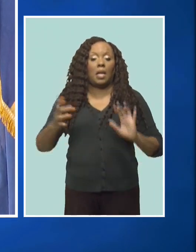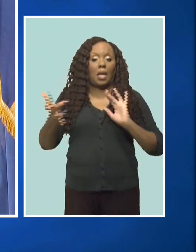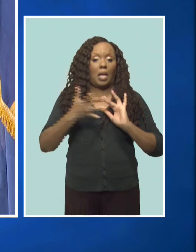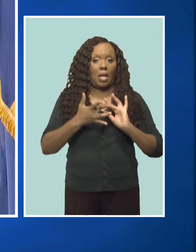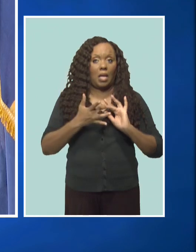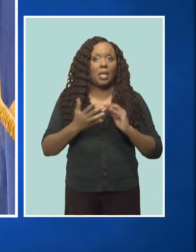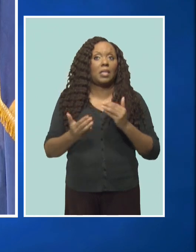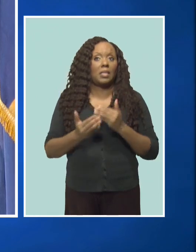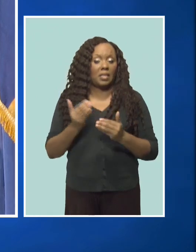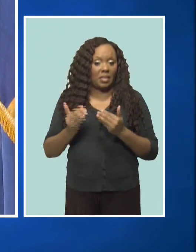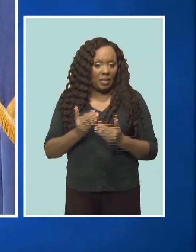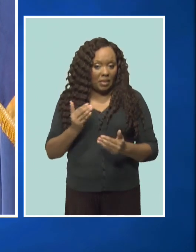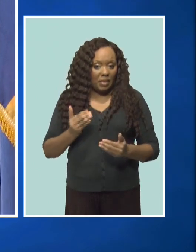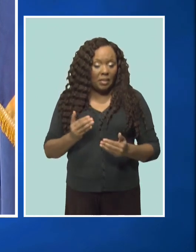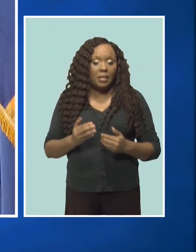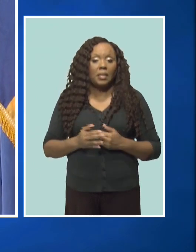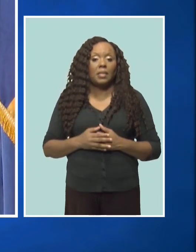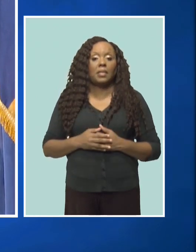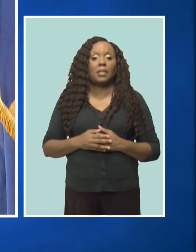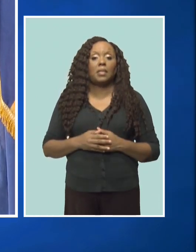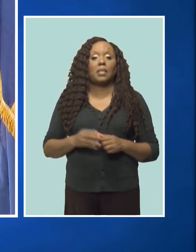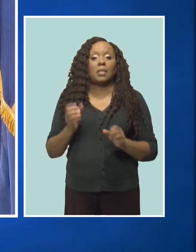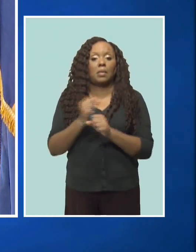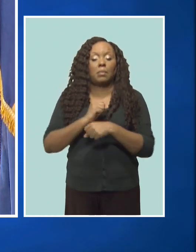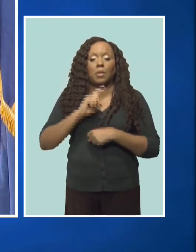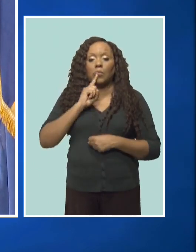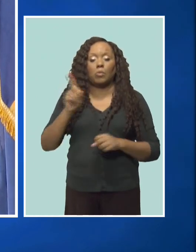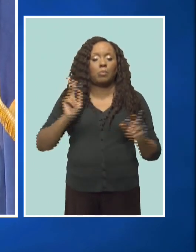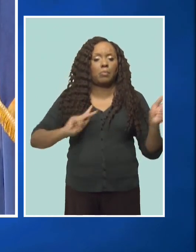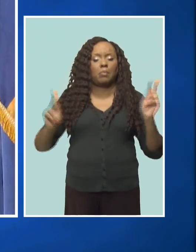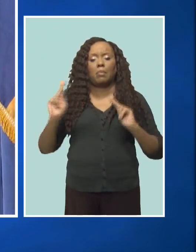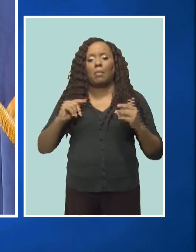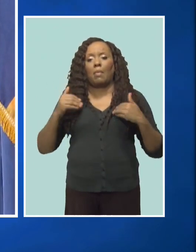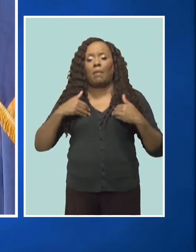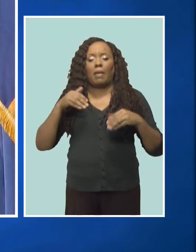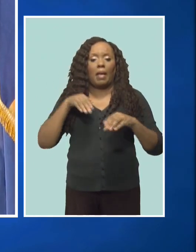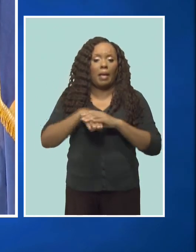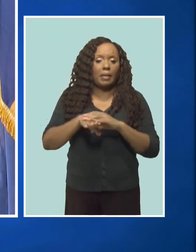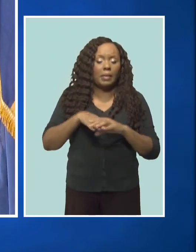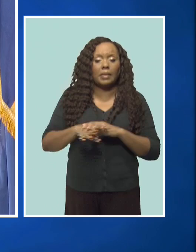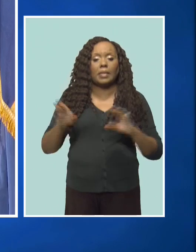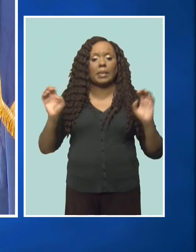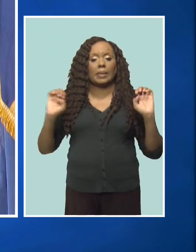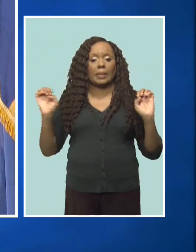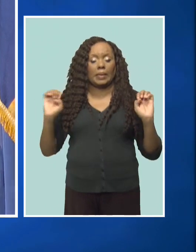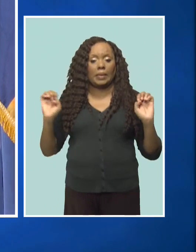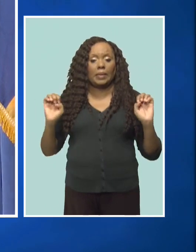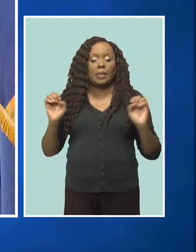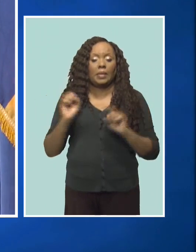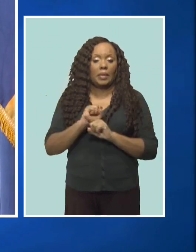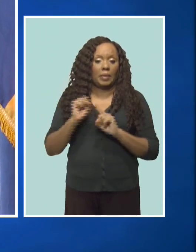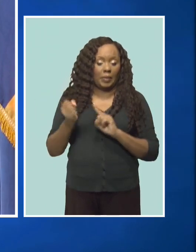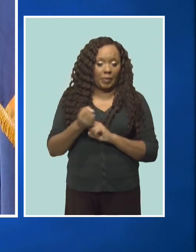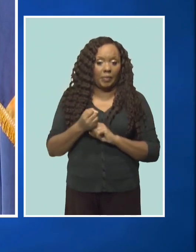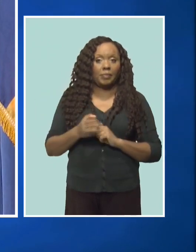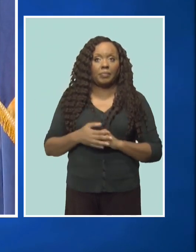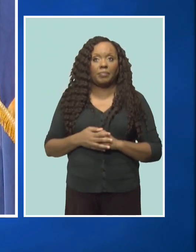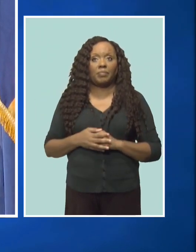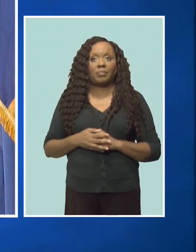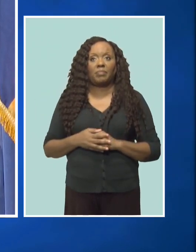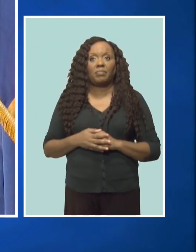easily, ensuring that everyone has access to emergency service when needed. We will also be training